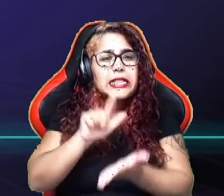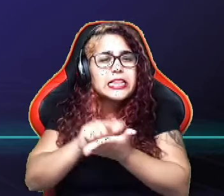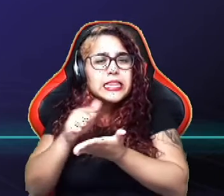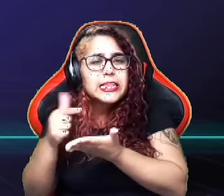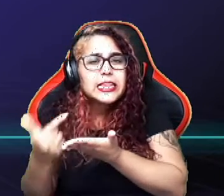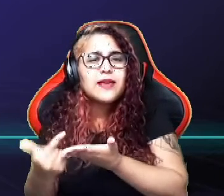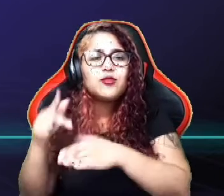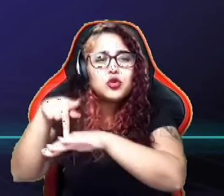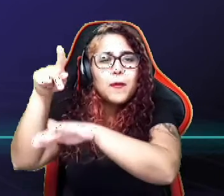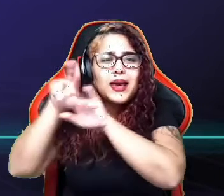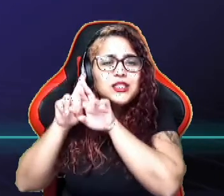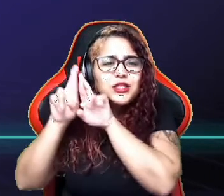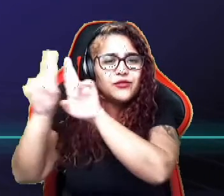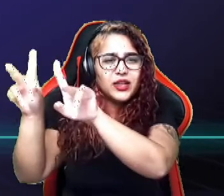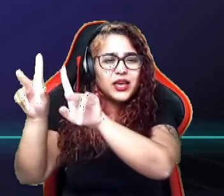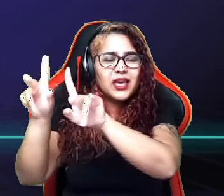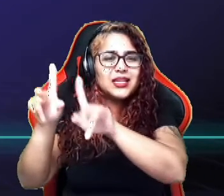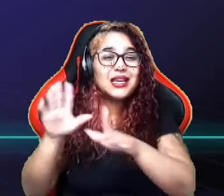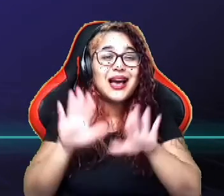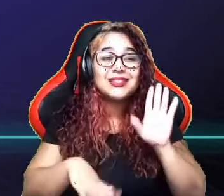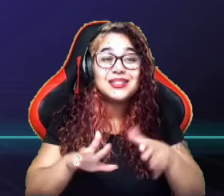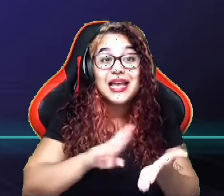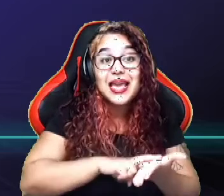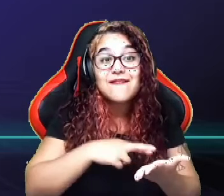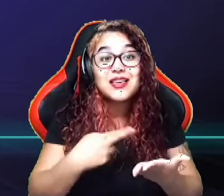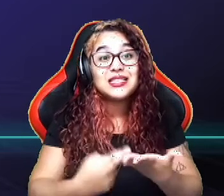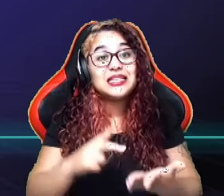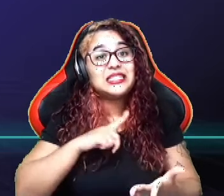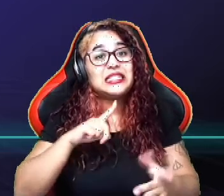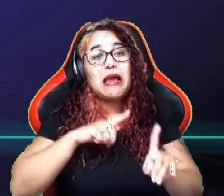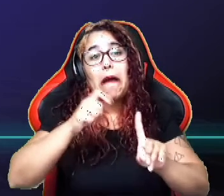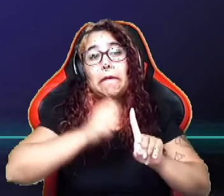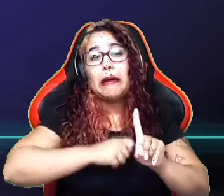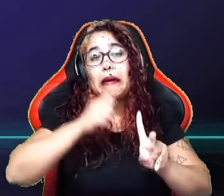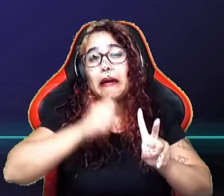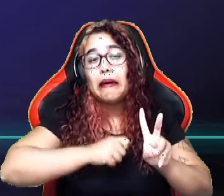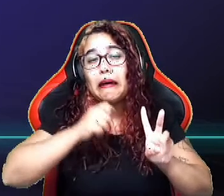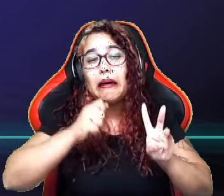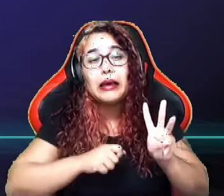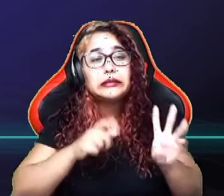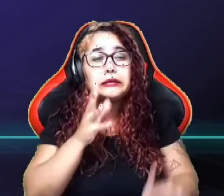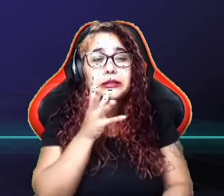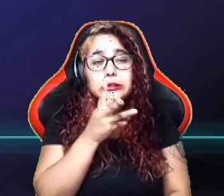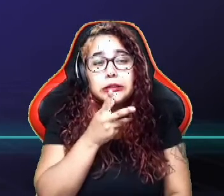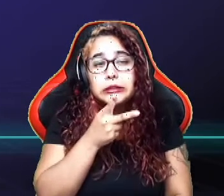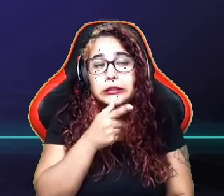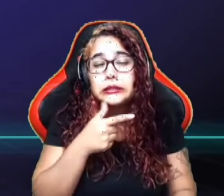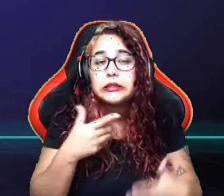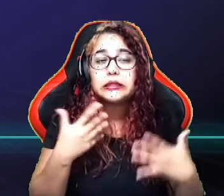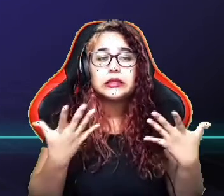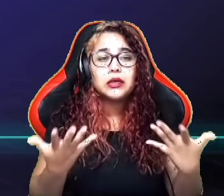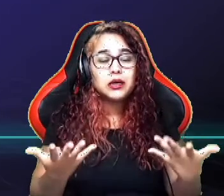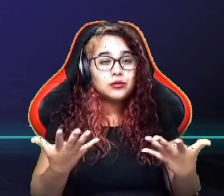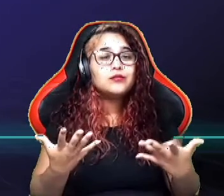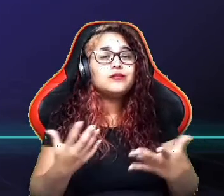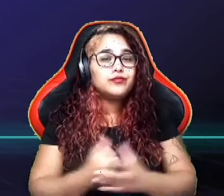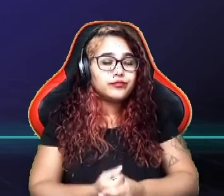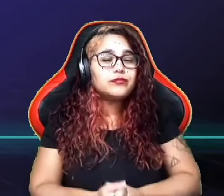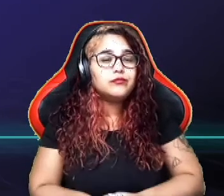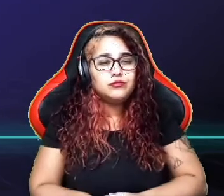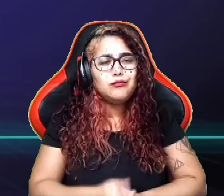premium back then. So you would only have access to information sometimes months